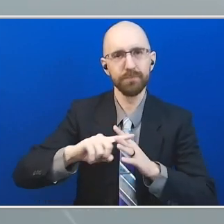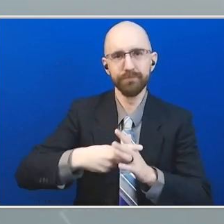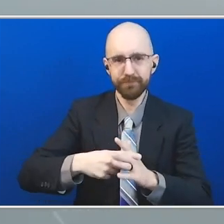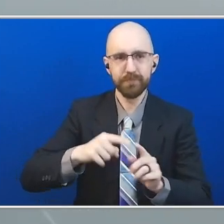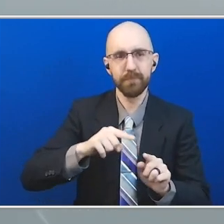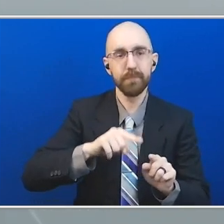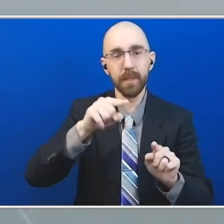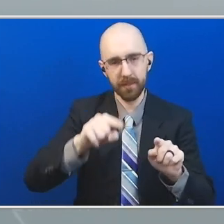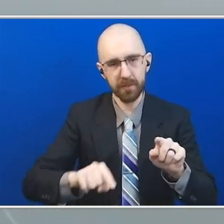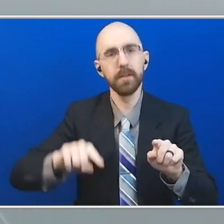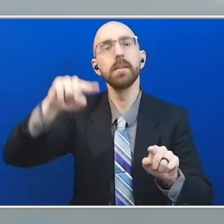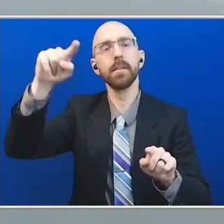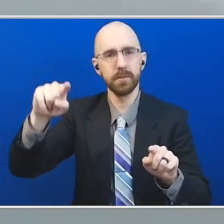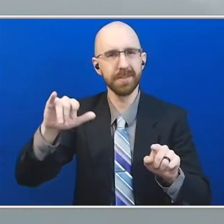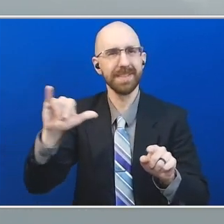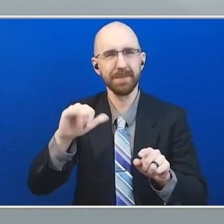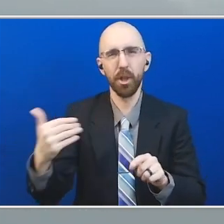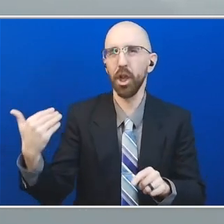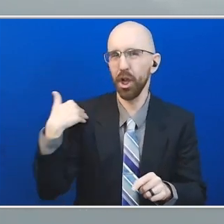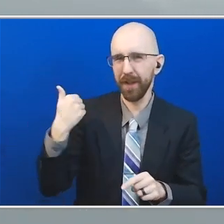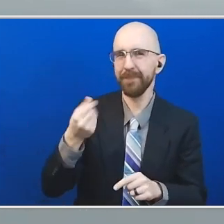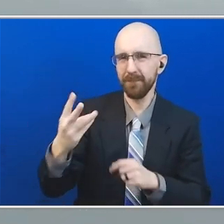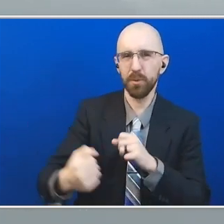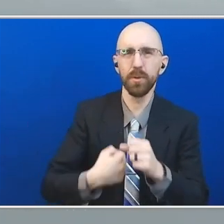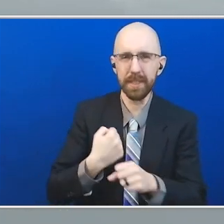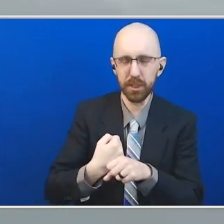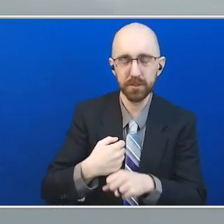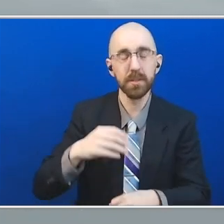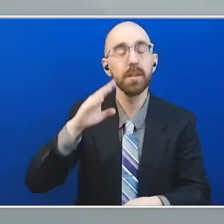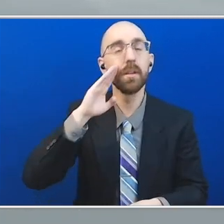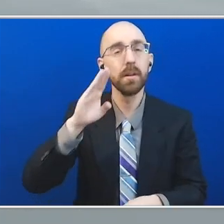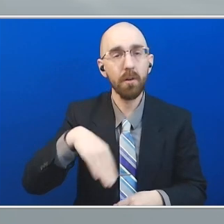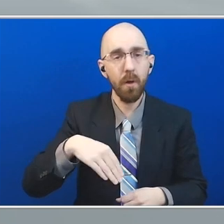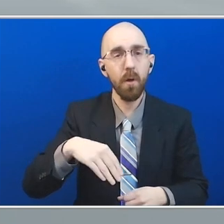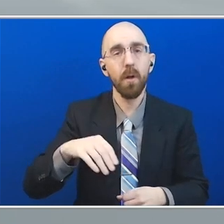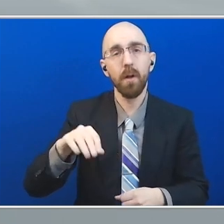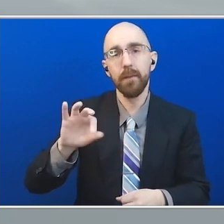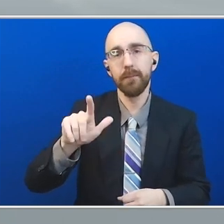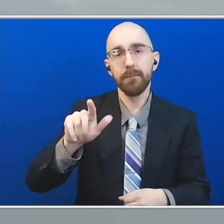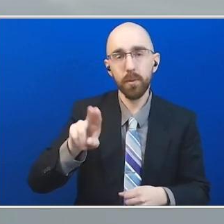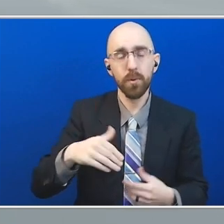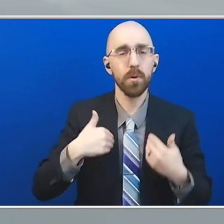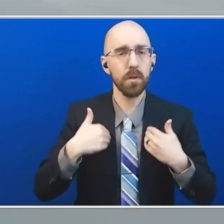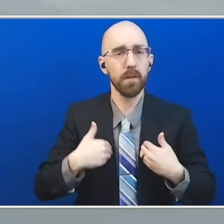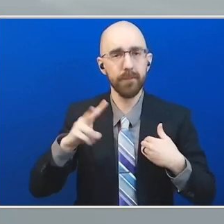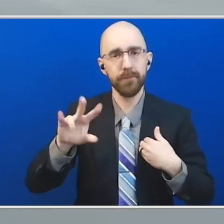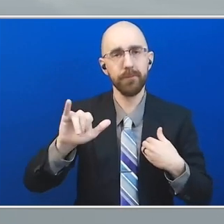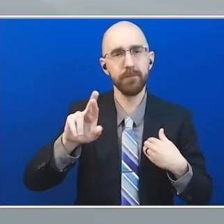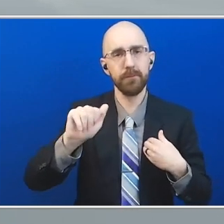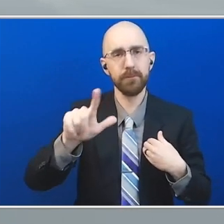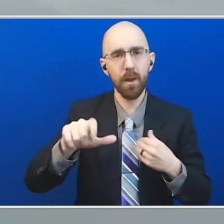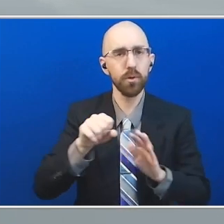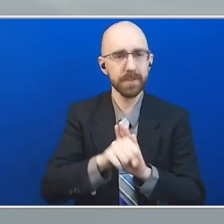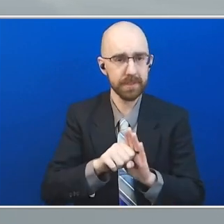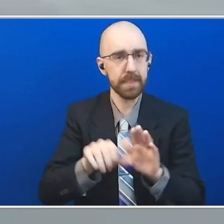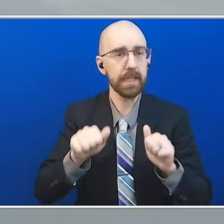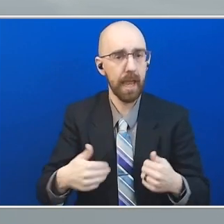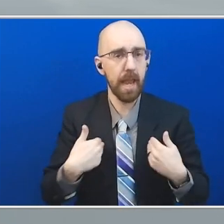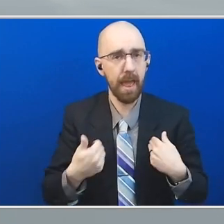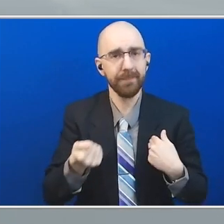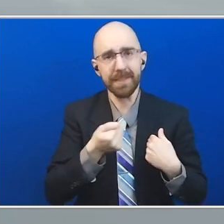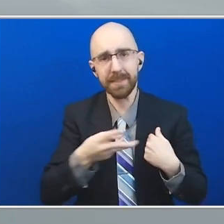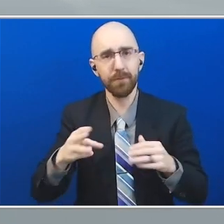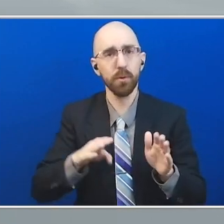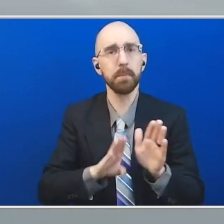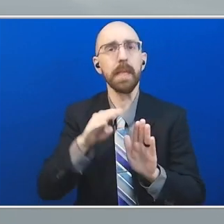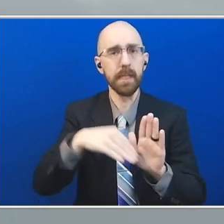other years. Certainly we know that in influenza, respiratory viral seasons, we can have multiple peaks.